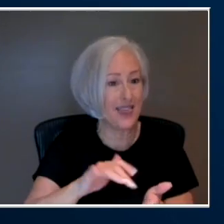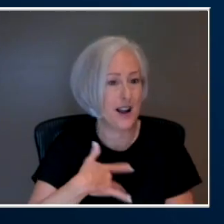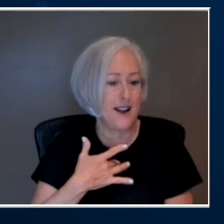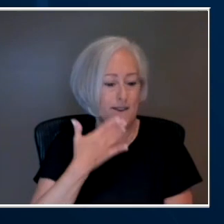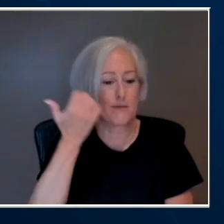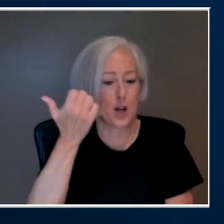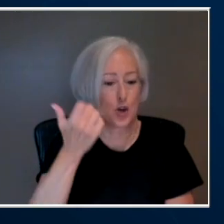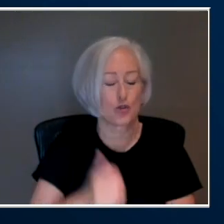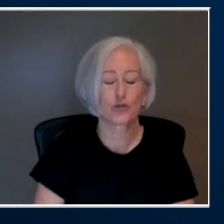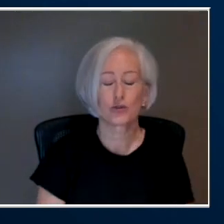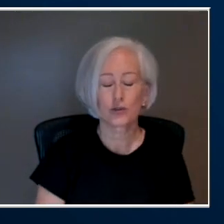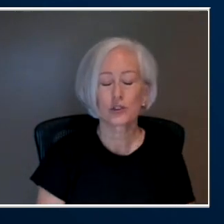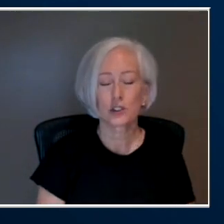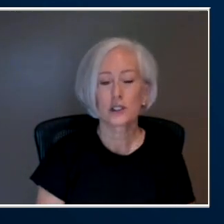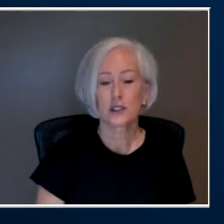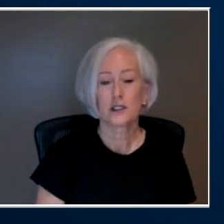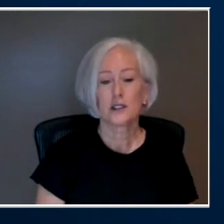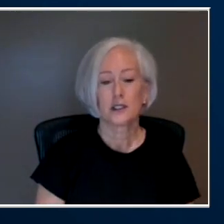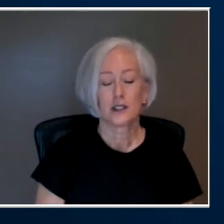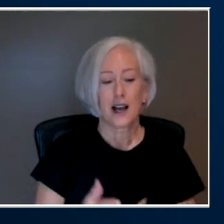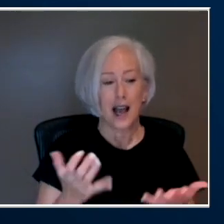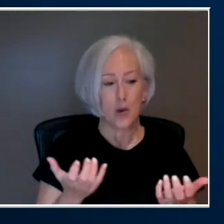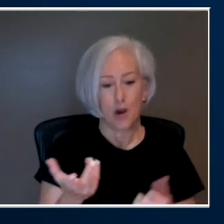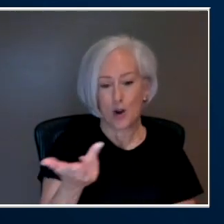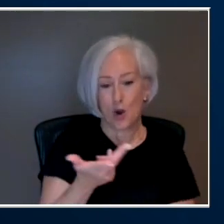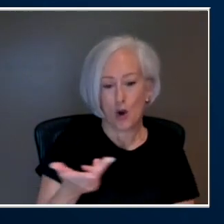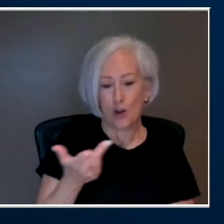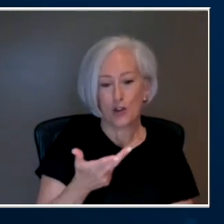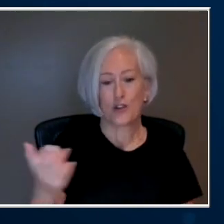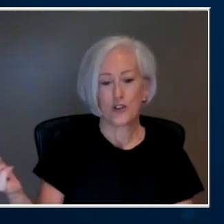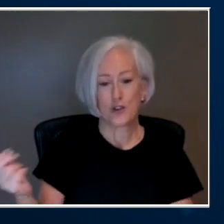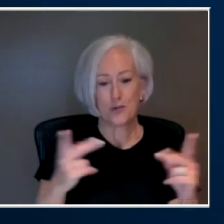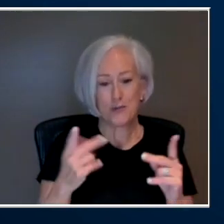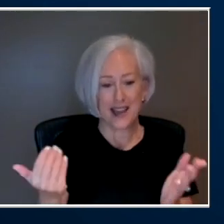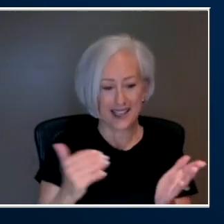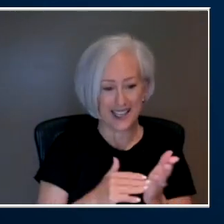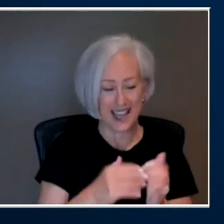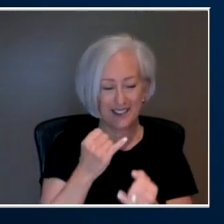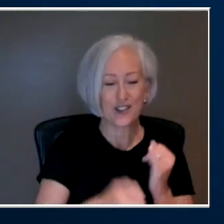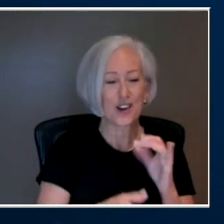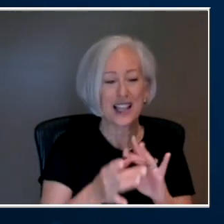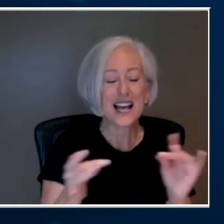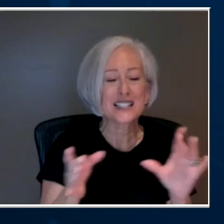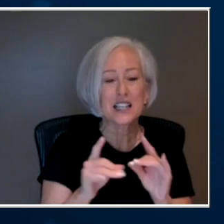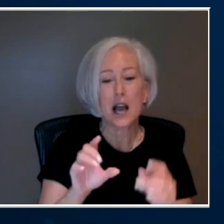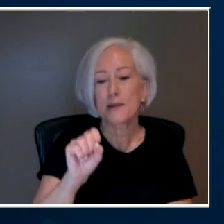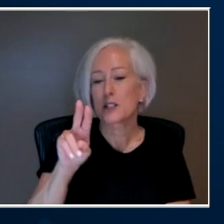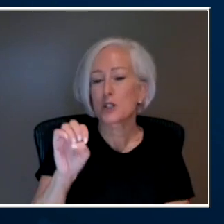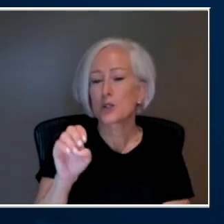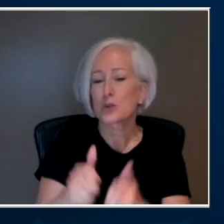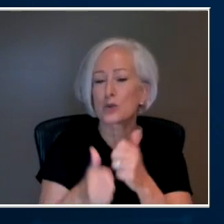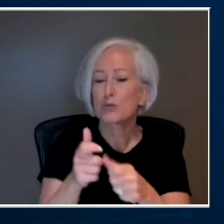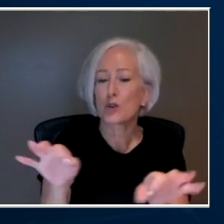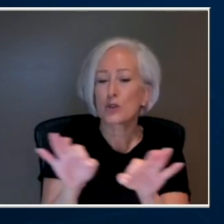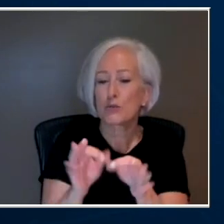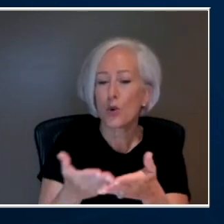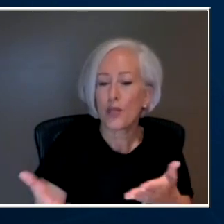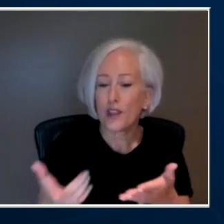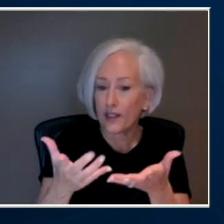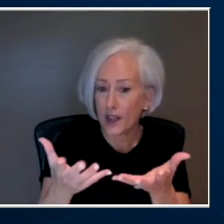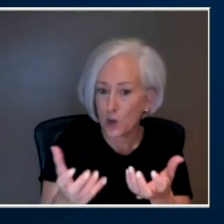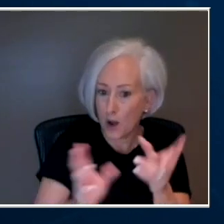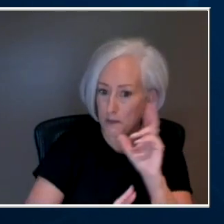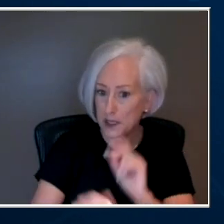I want to bring you, all 3 of you, back for some final takeaways today. Sue, what's the most important thing that you want our viewers to